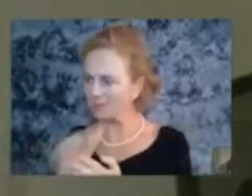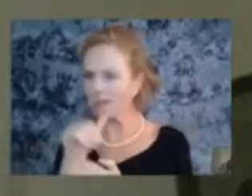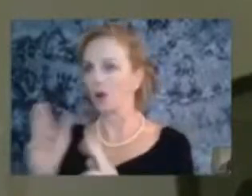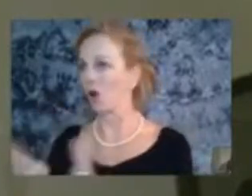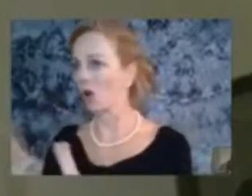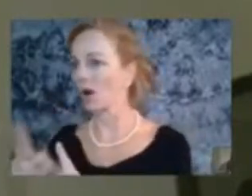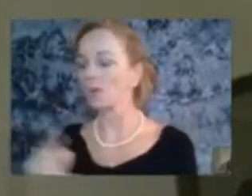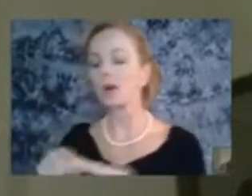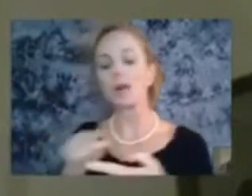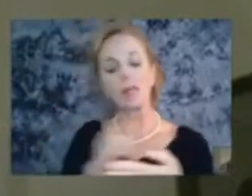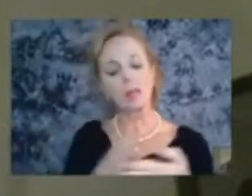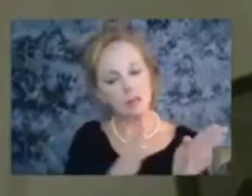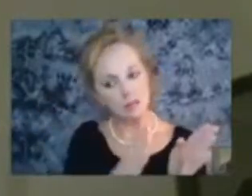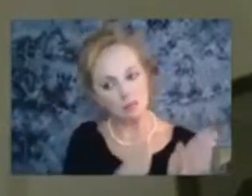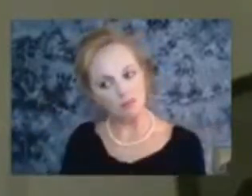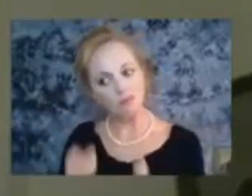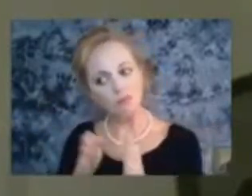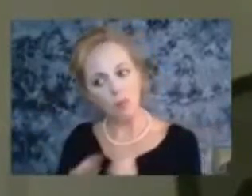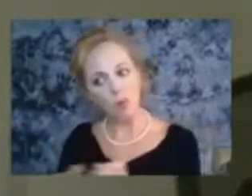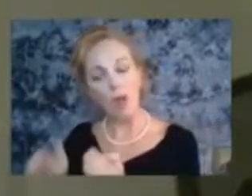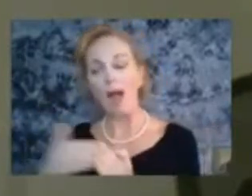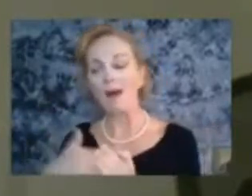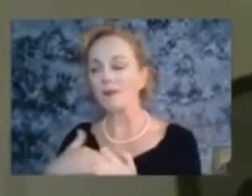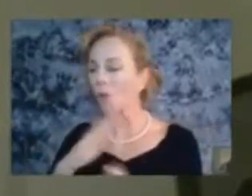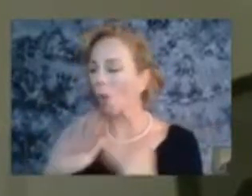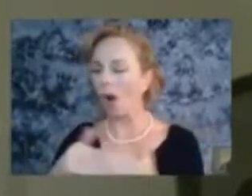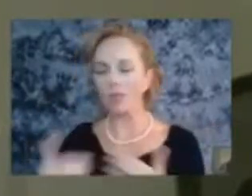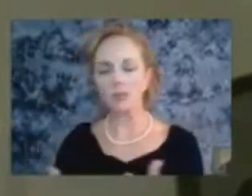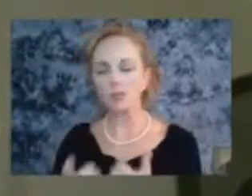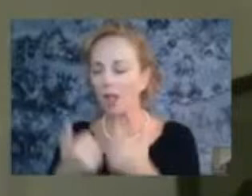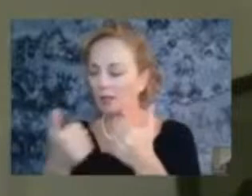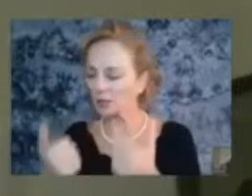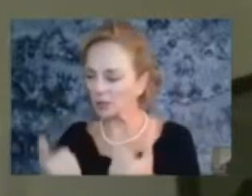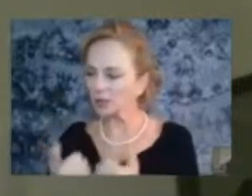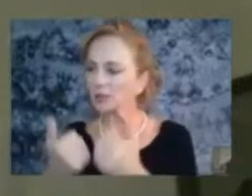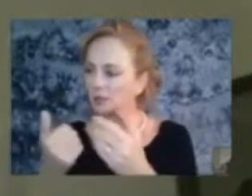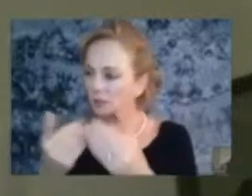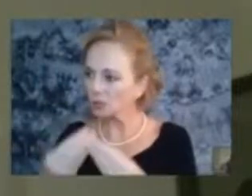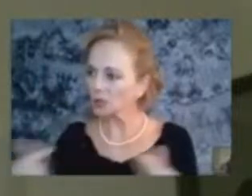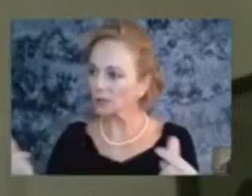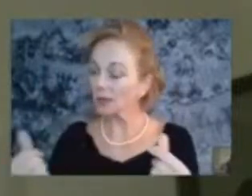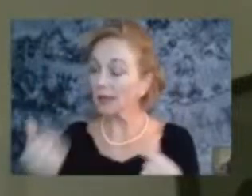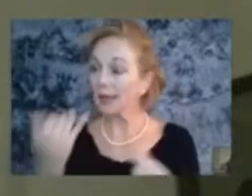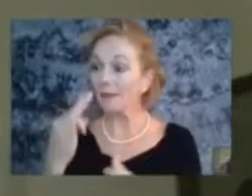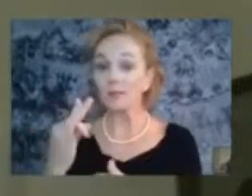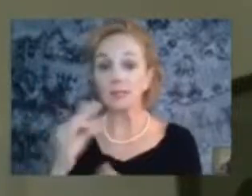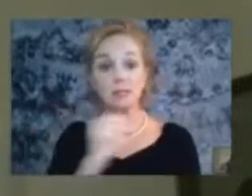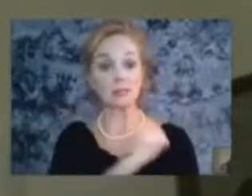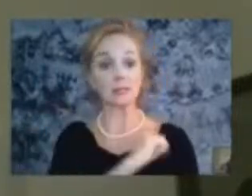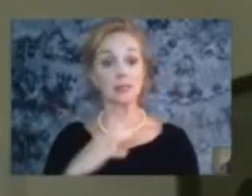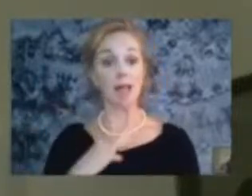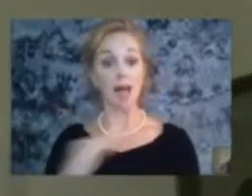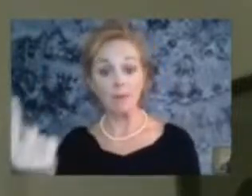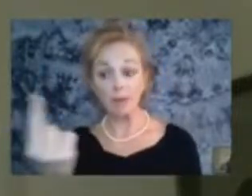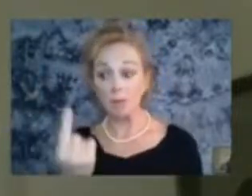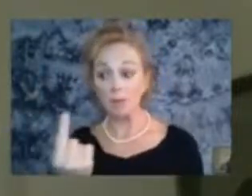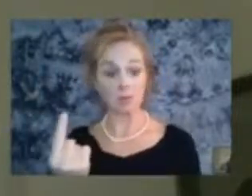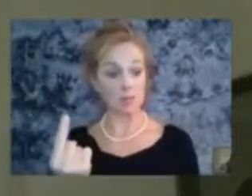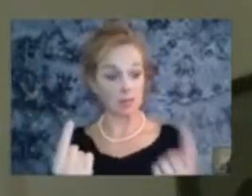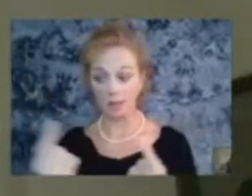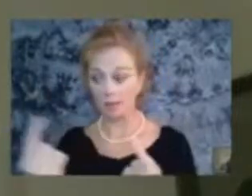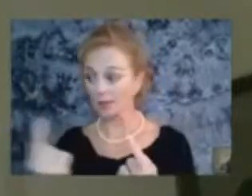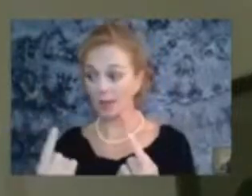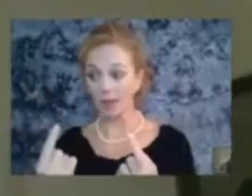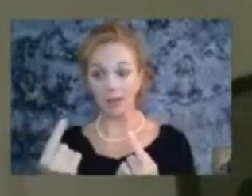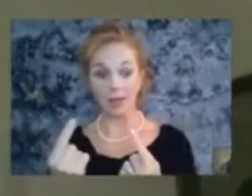have all of the challenges that we have. If staff is coming to me and saying that this is what they've worked out, works for